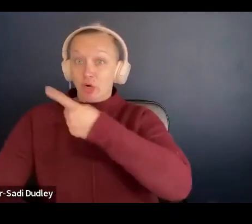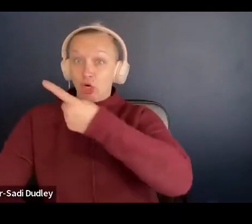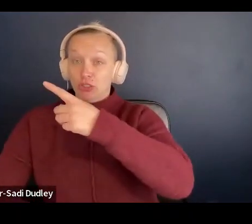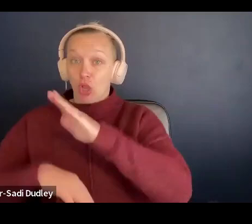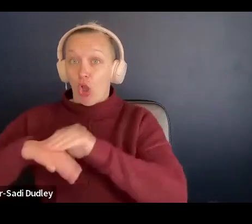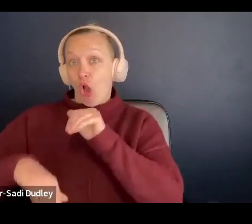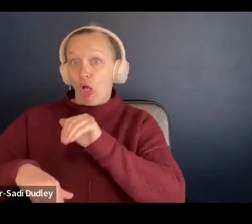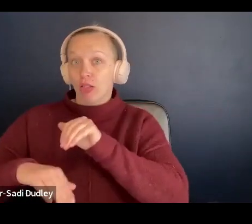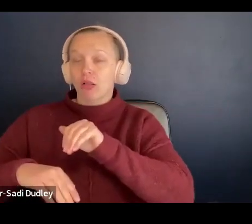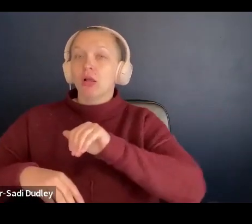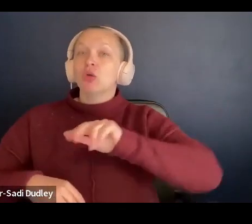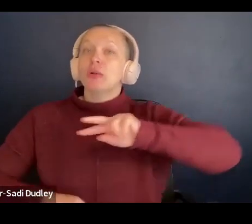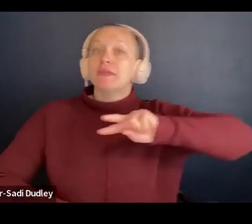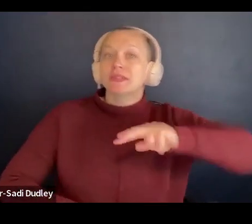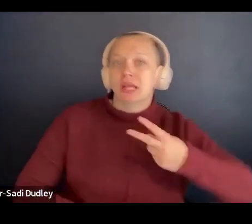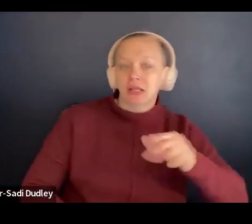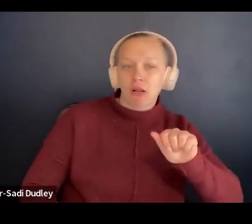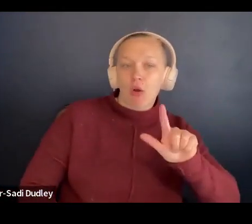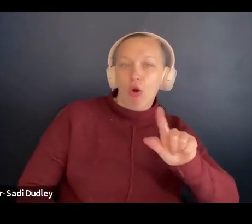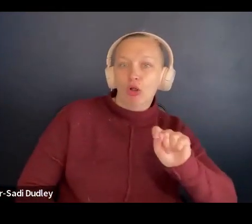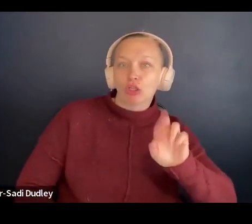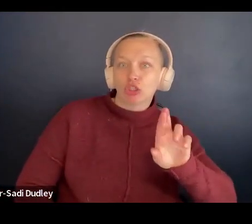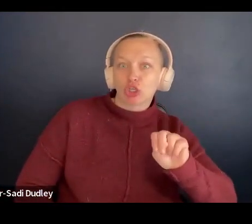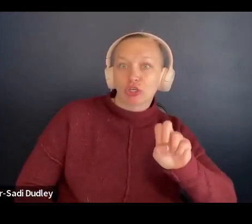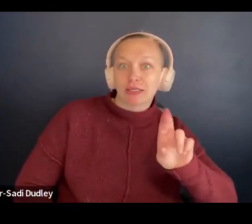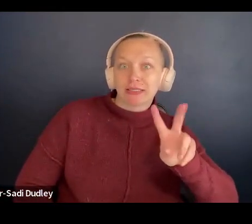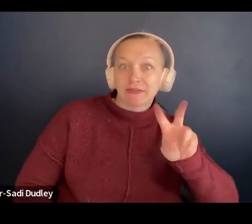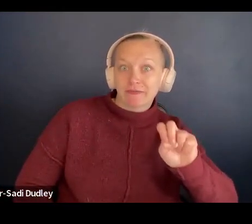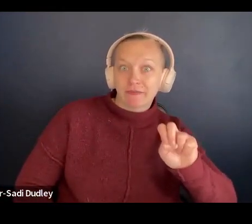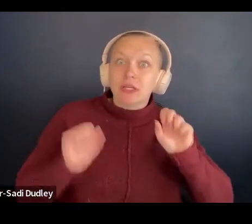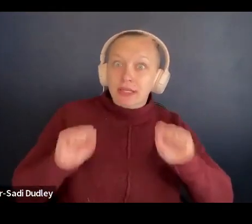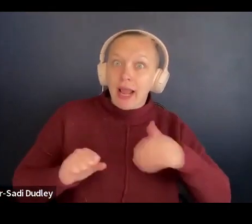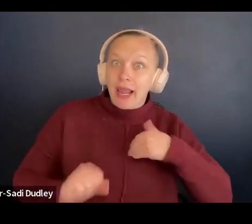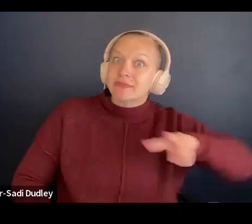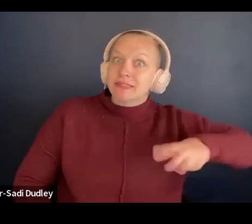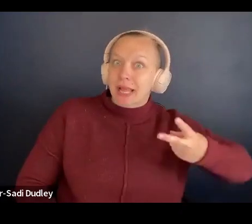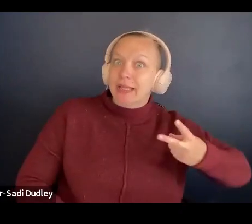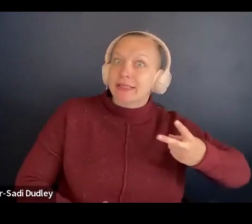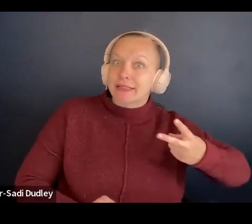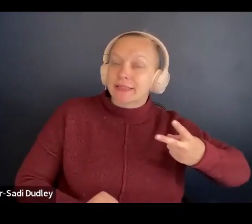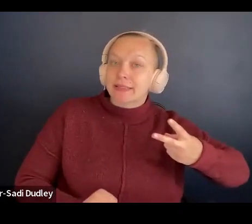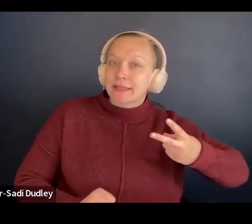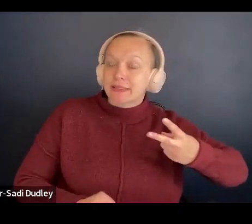an alternative. Sometimes you can also as well have